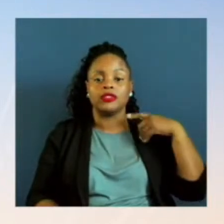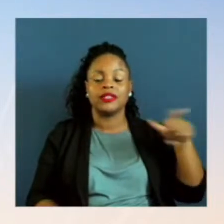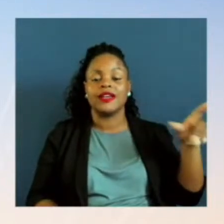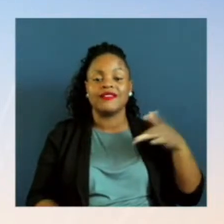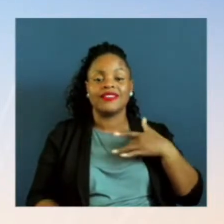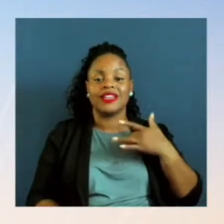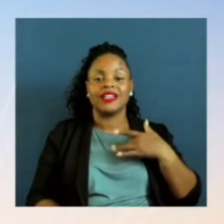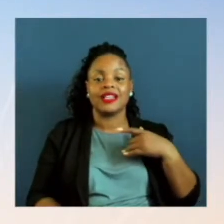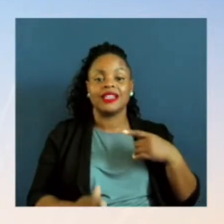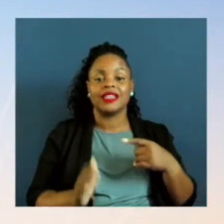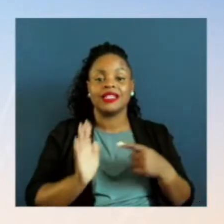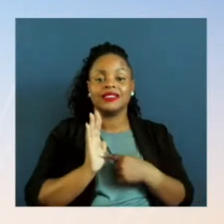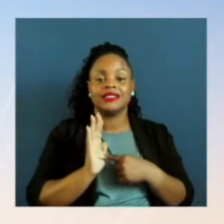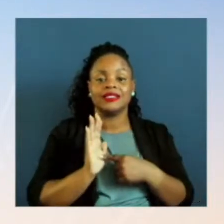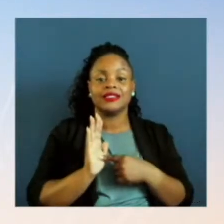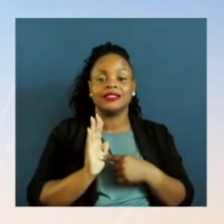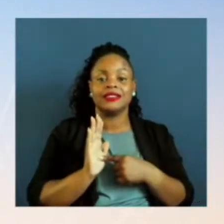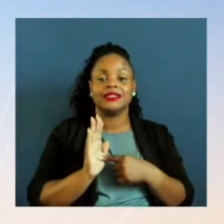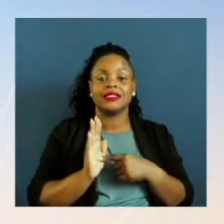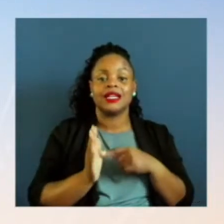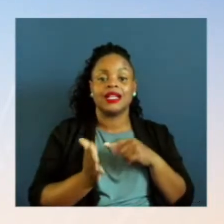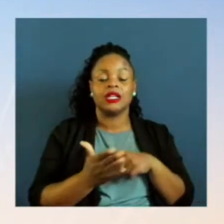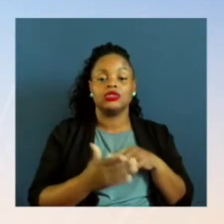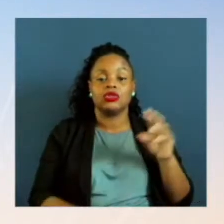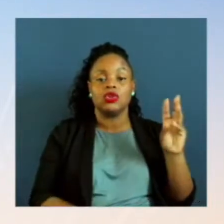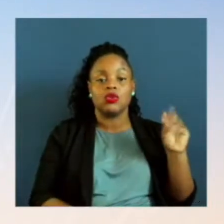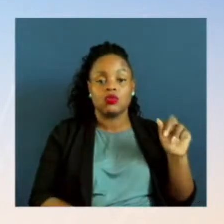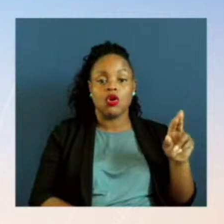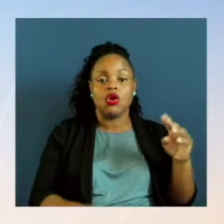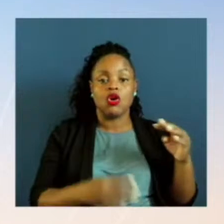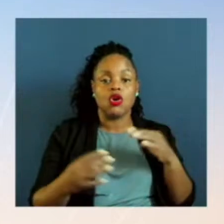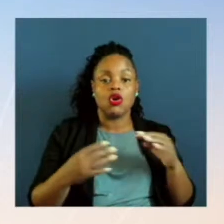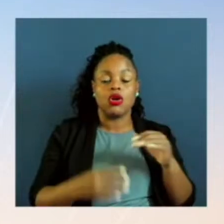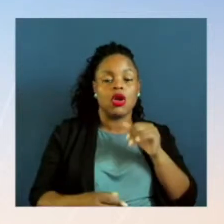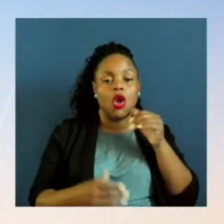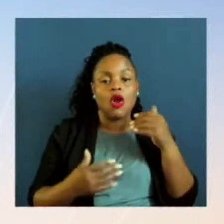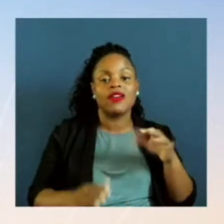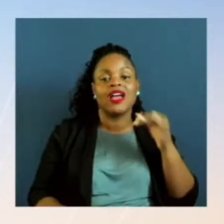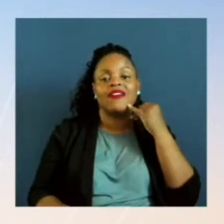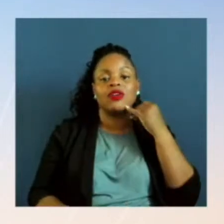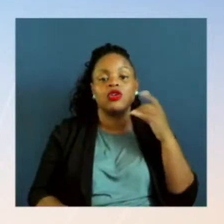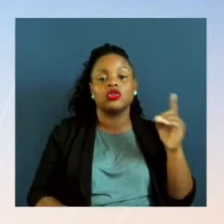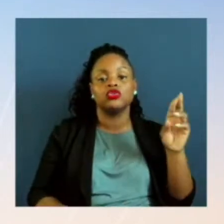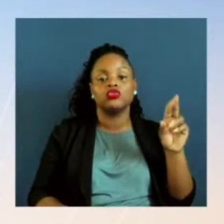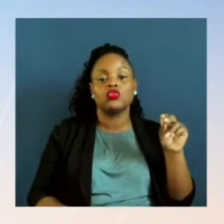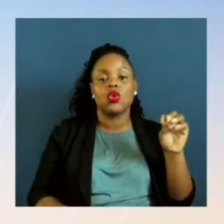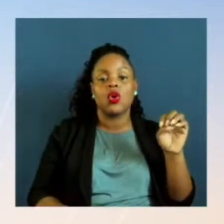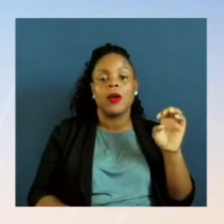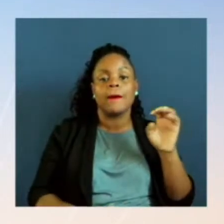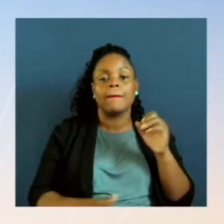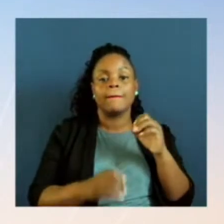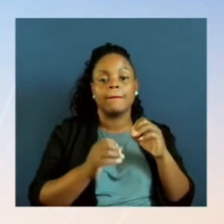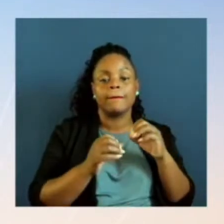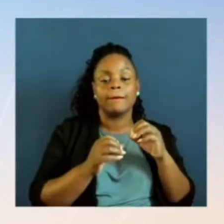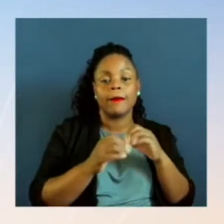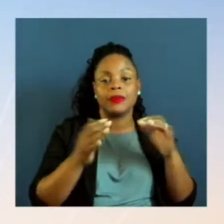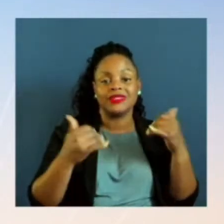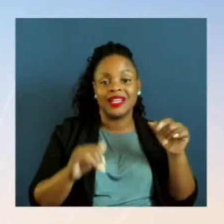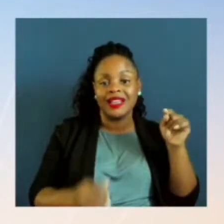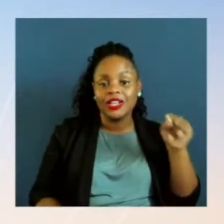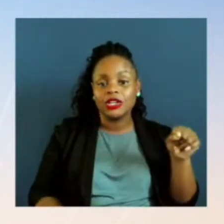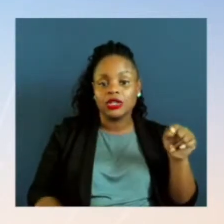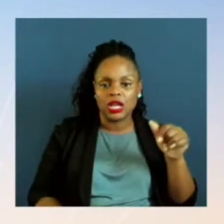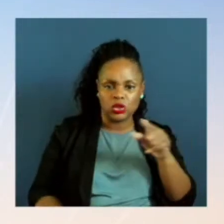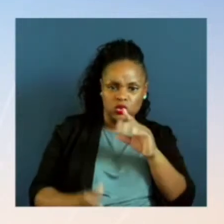not over if drone strikes continue. Can you address those concerns and speak to whether these